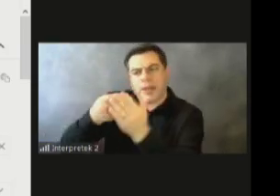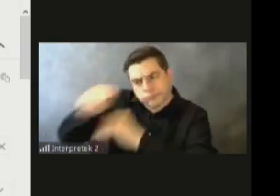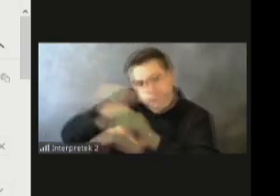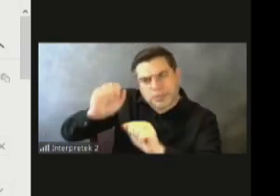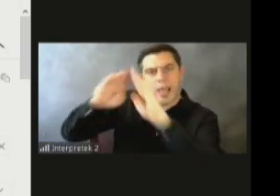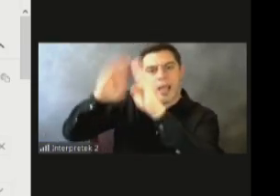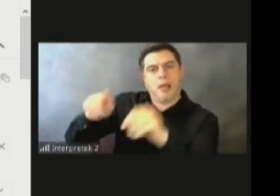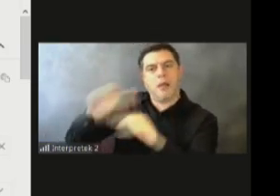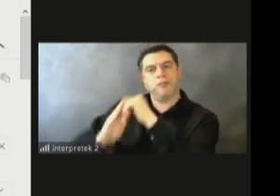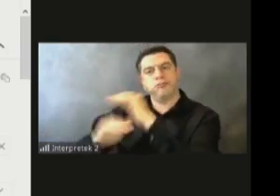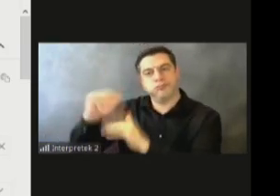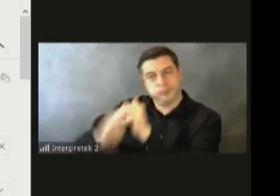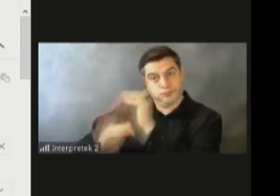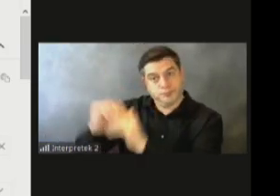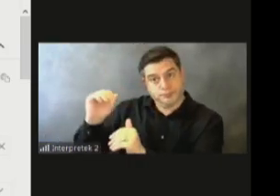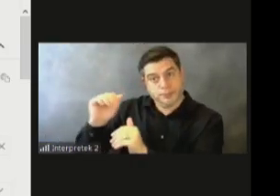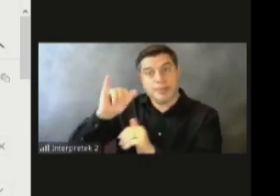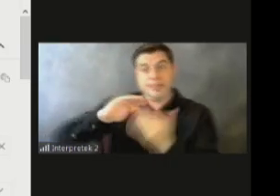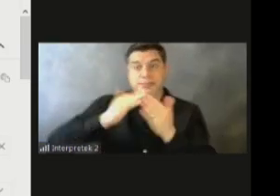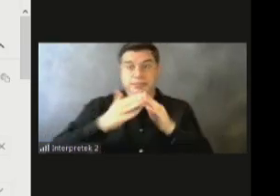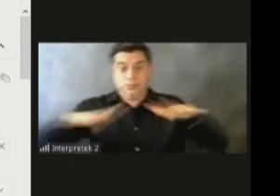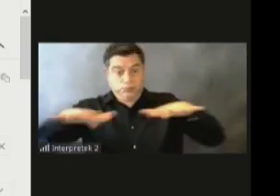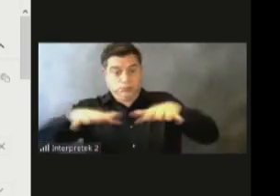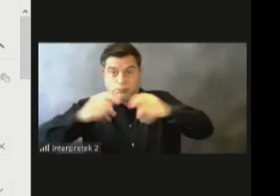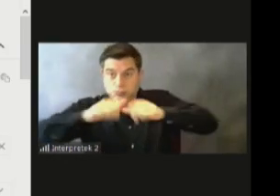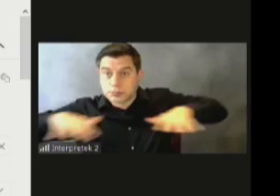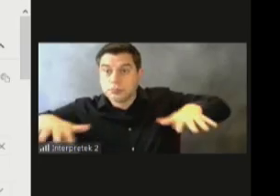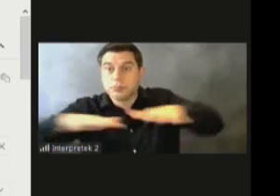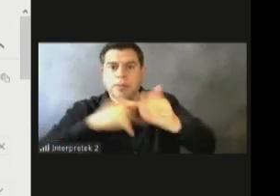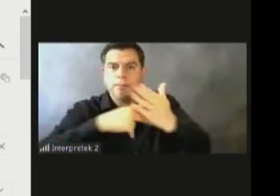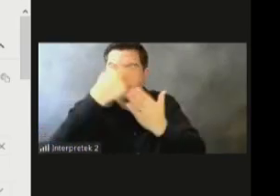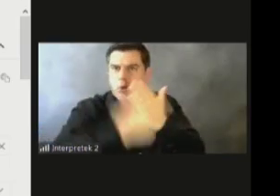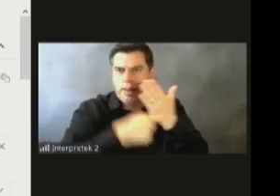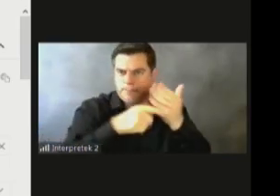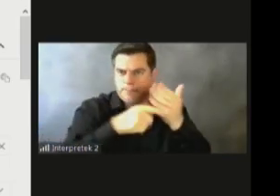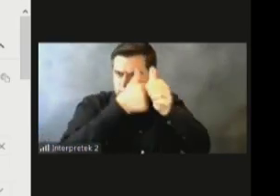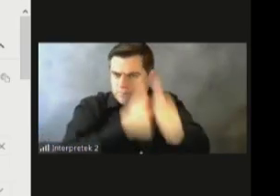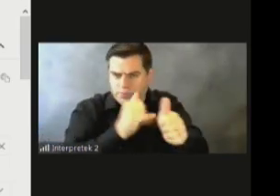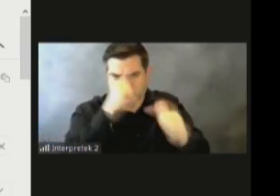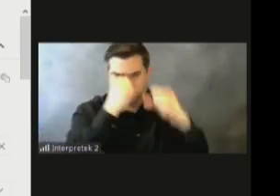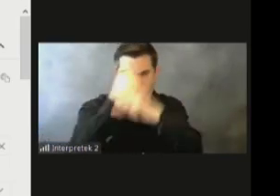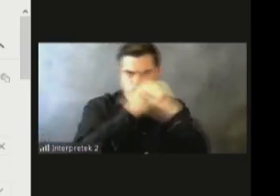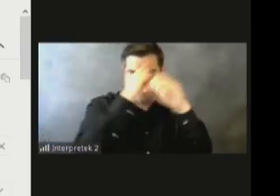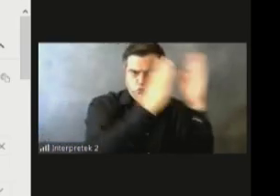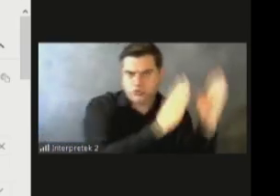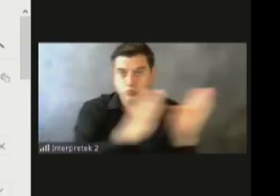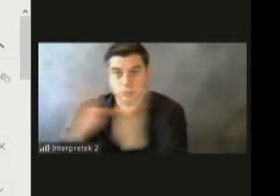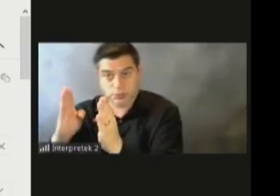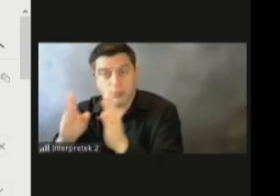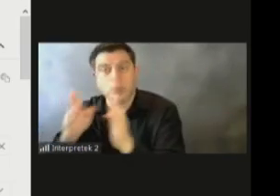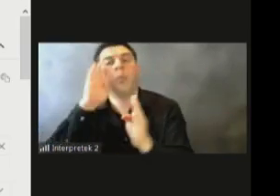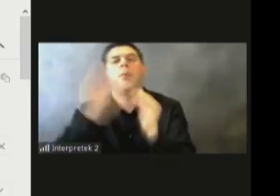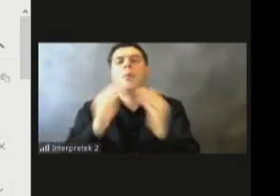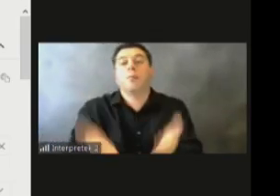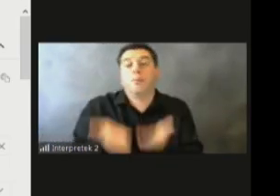the strategy. And it's our understanding as well that city staff will be presenting this inventory of lands at the March 4th commission